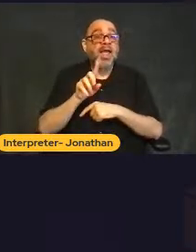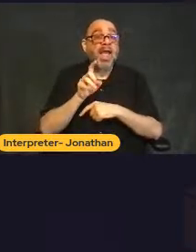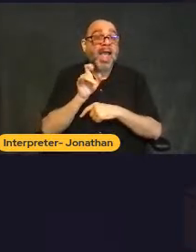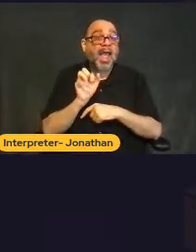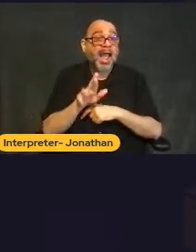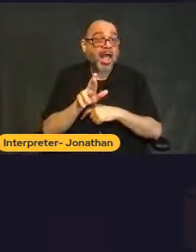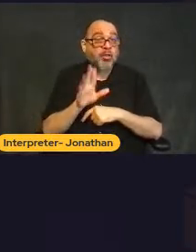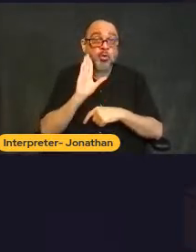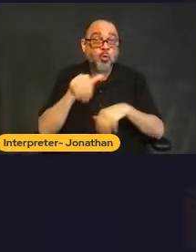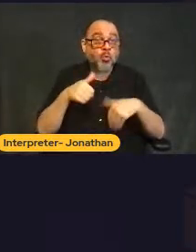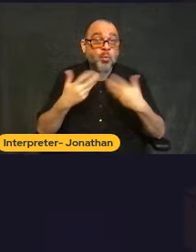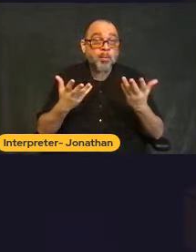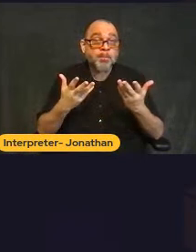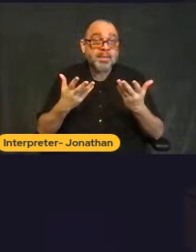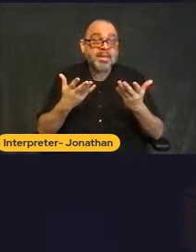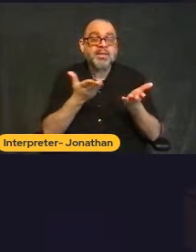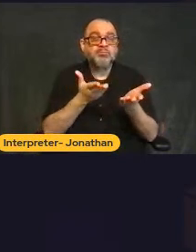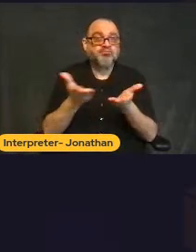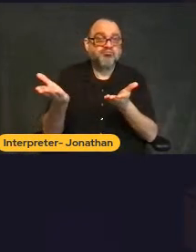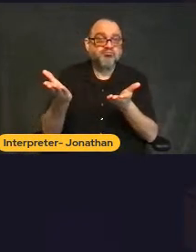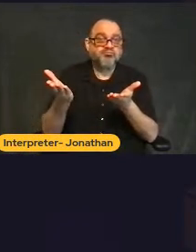hello